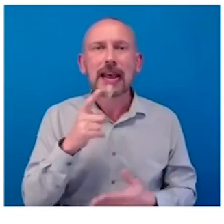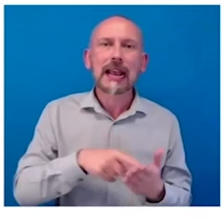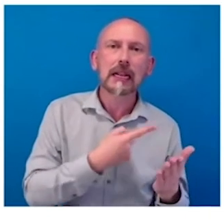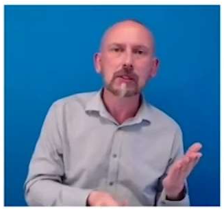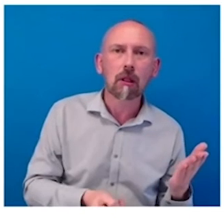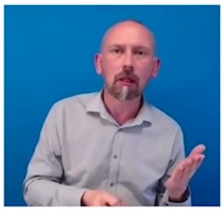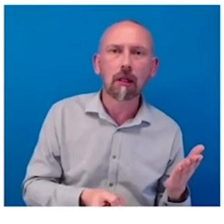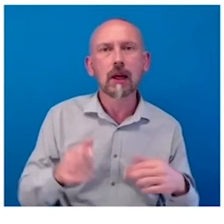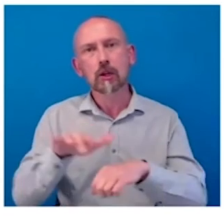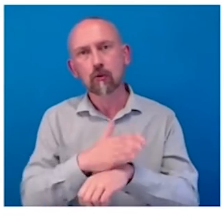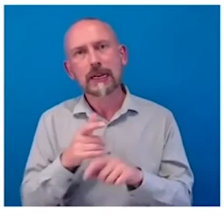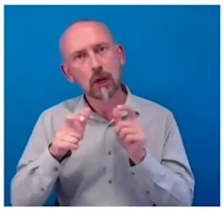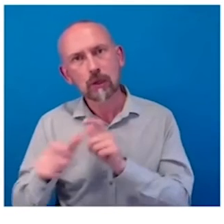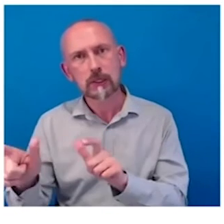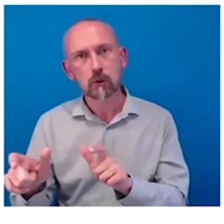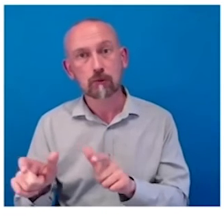people.